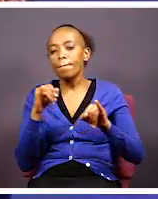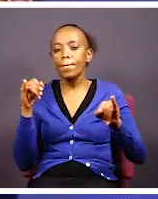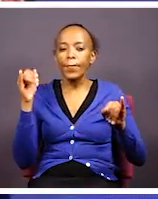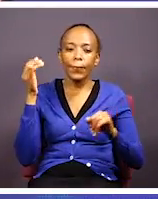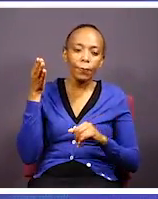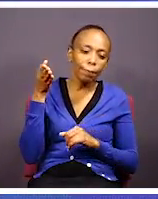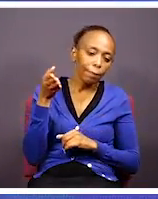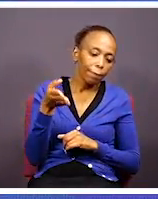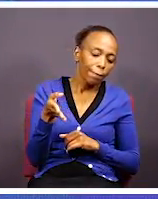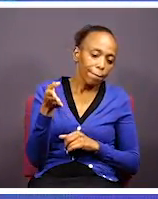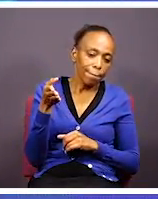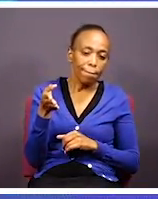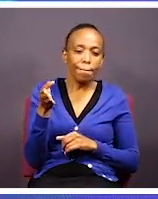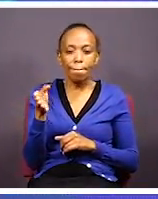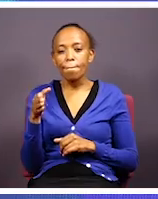oh